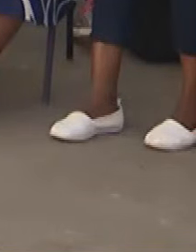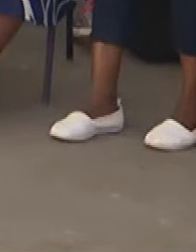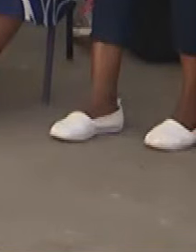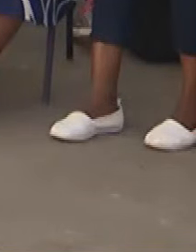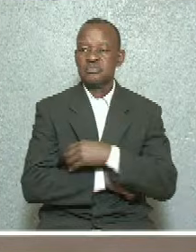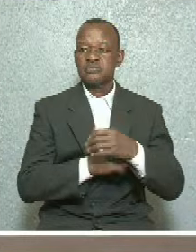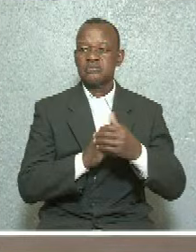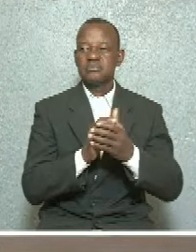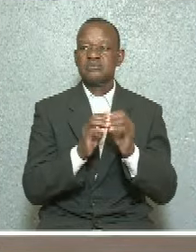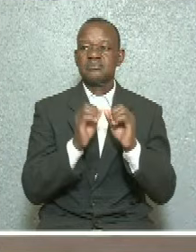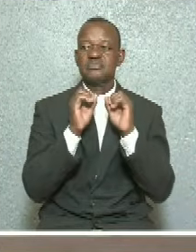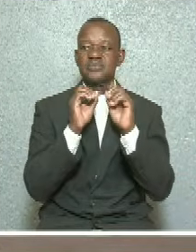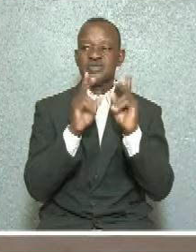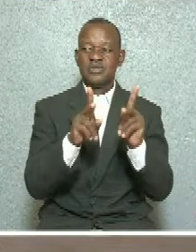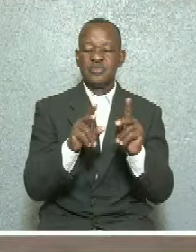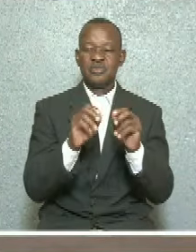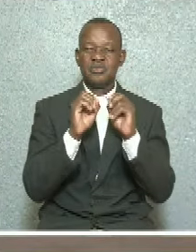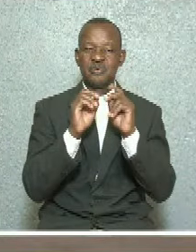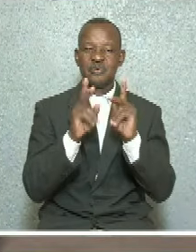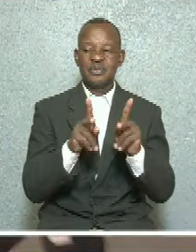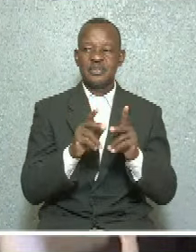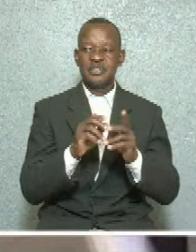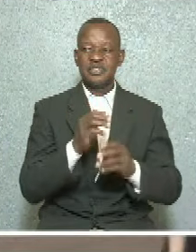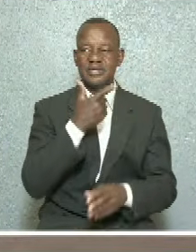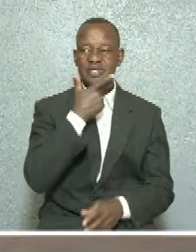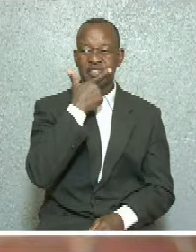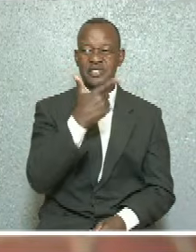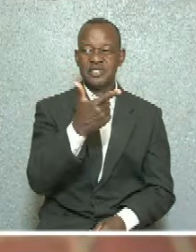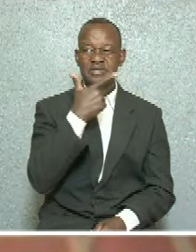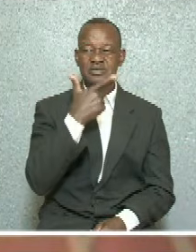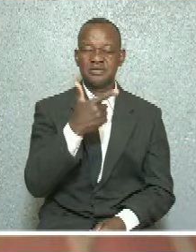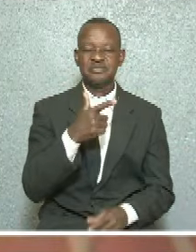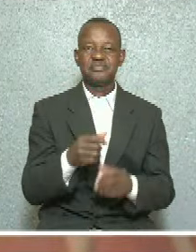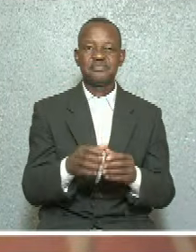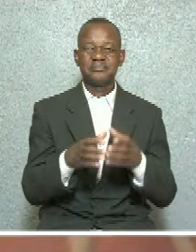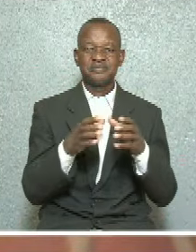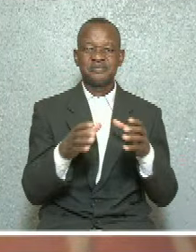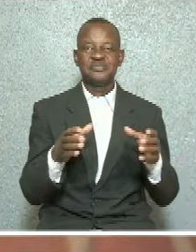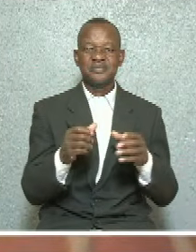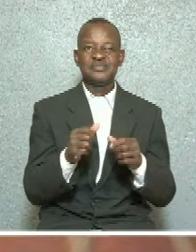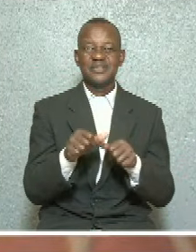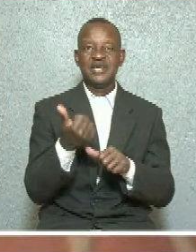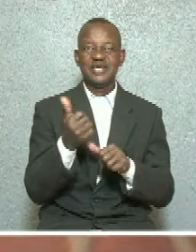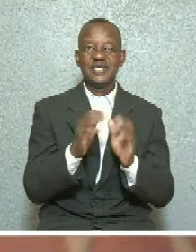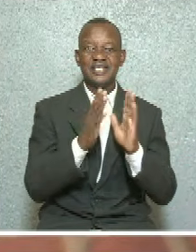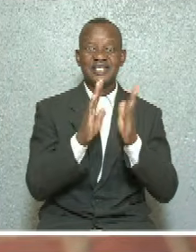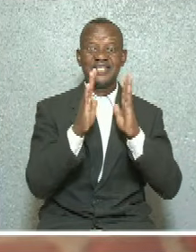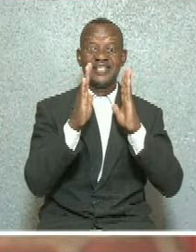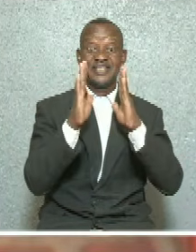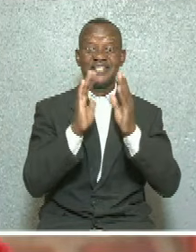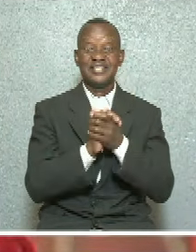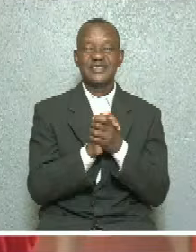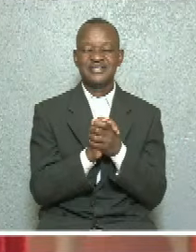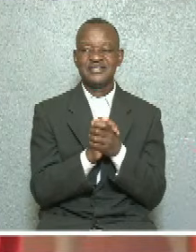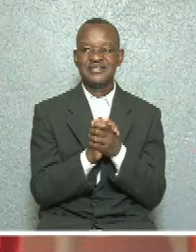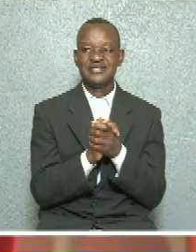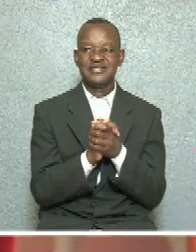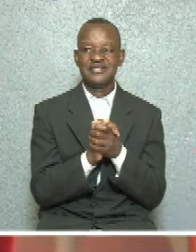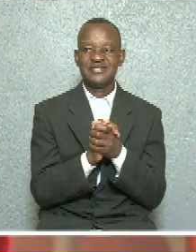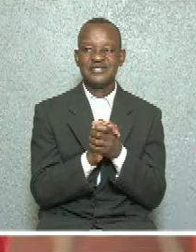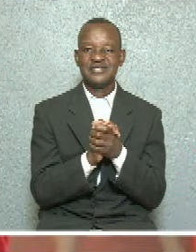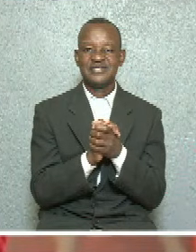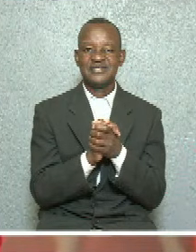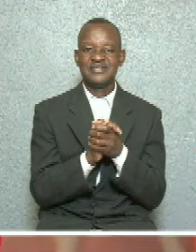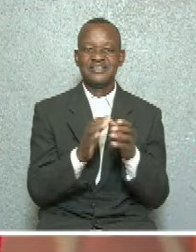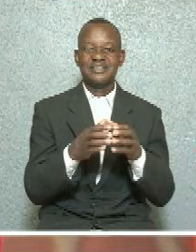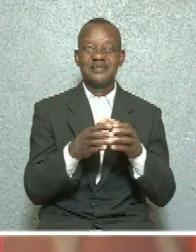All right. No, thank you very much. Pay girls, please, another round of applause for them. No, a bigger round